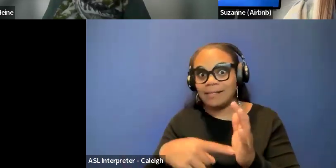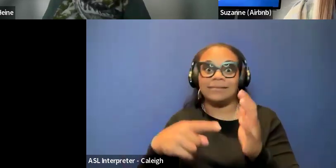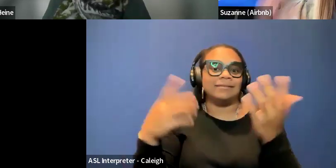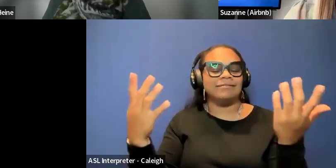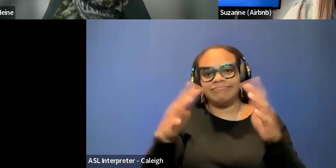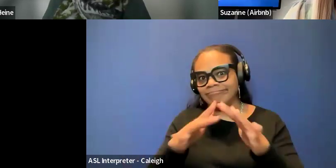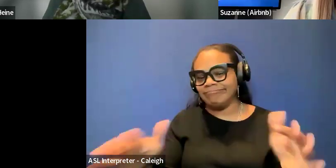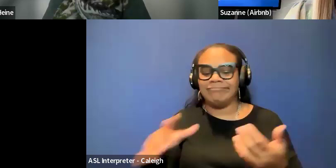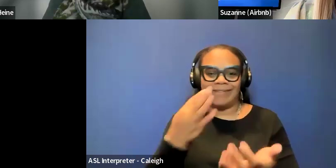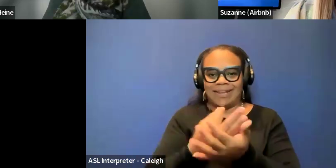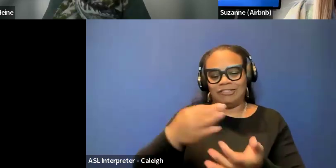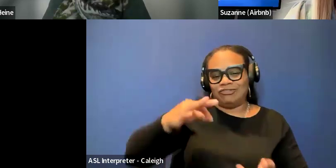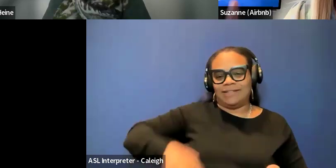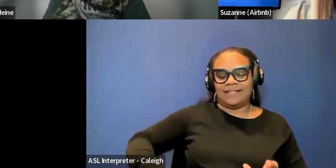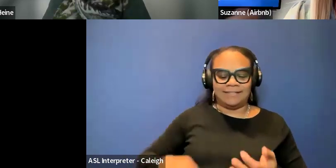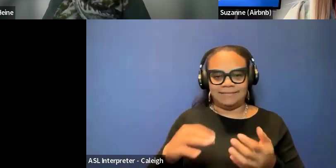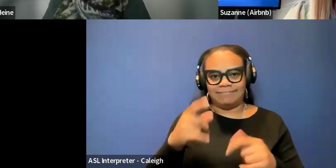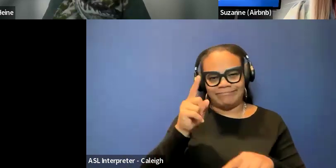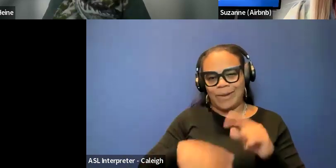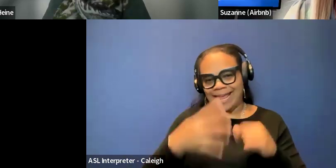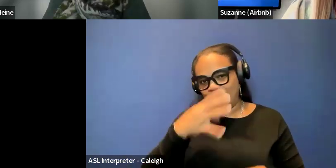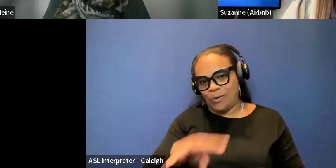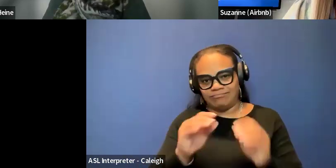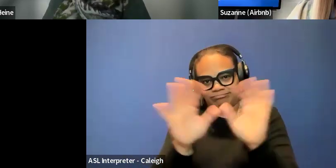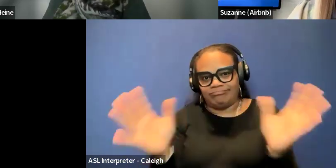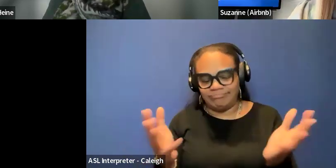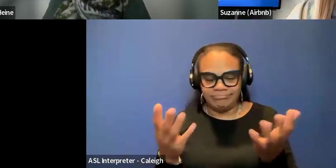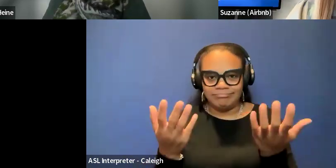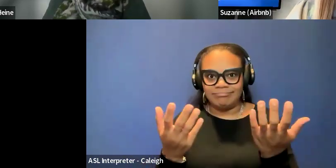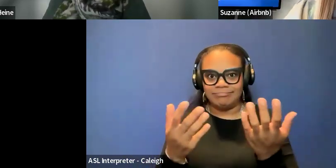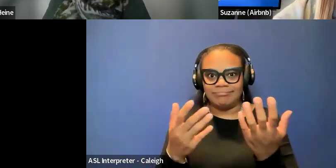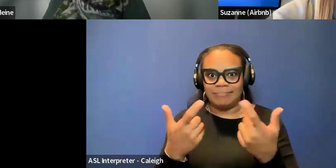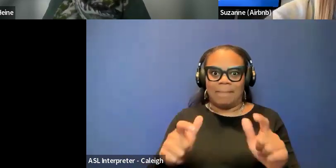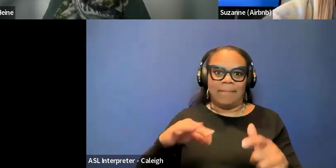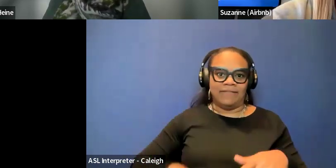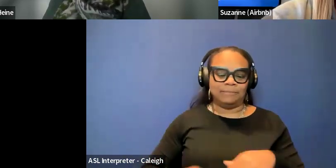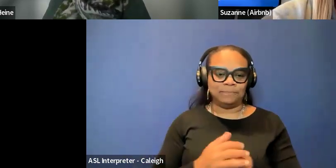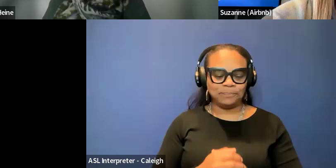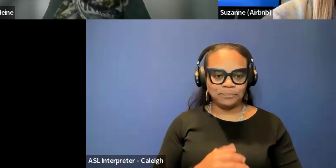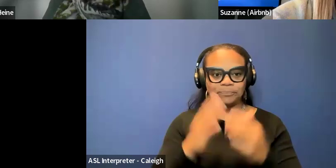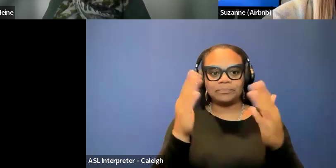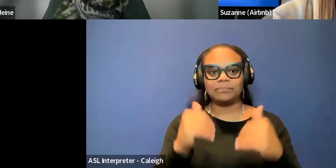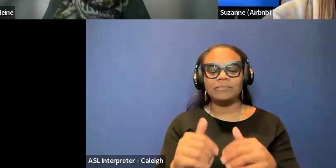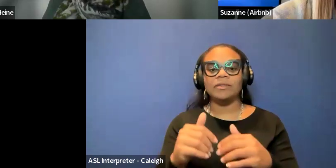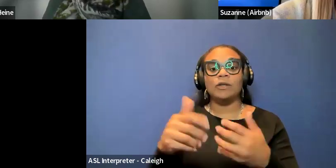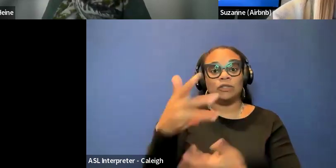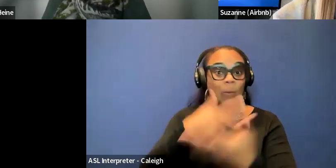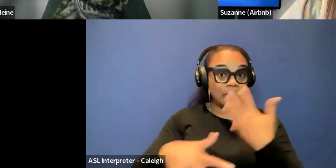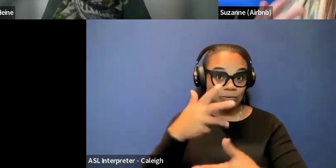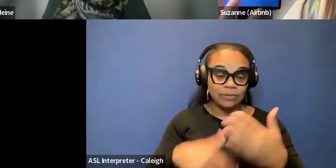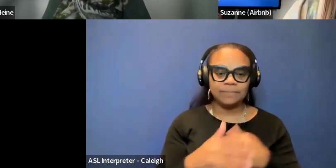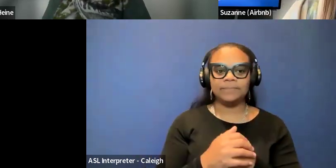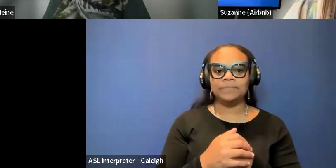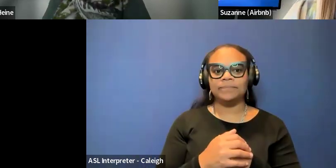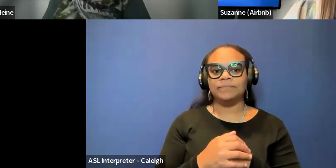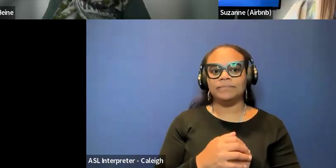financial incentive is something we can't really ignore. It's super useful. The next is social. So